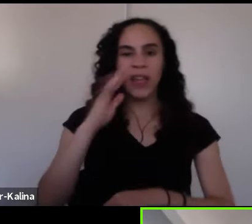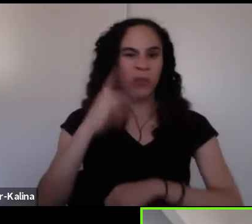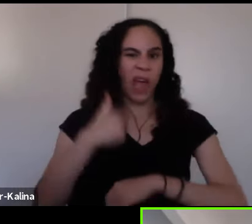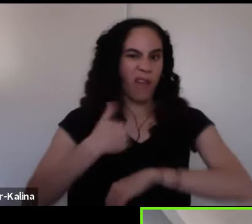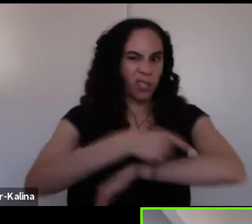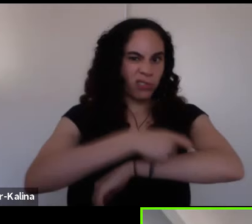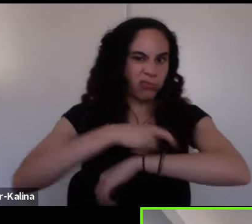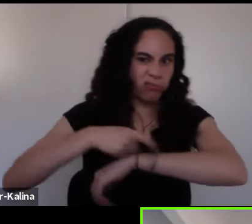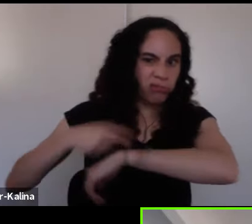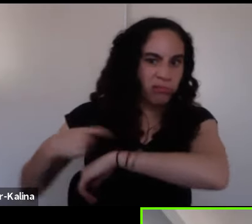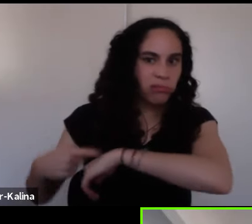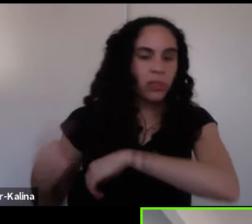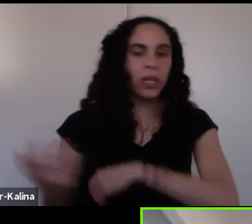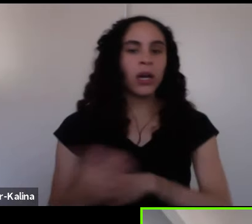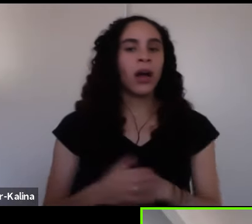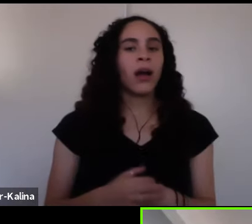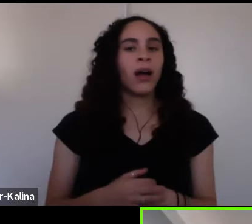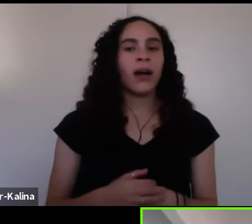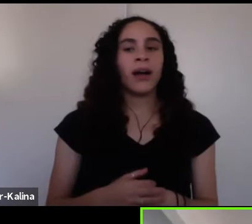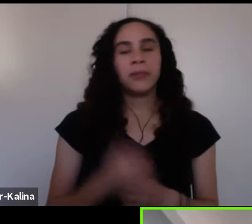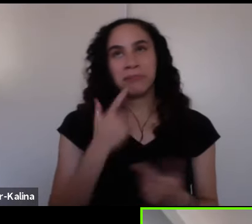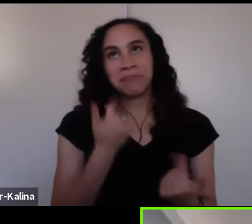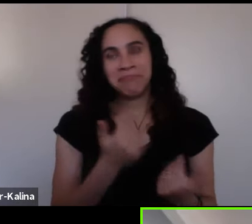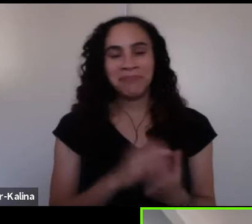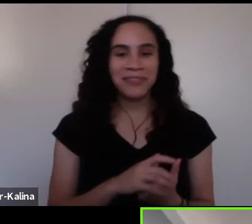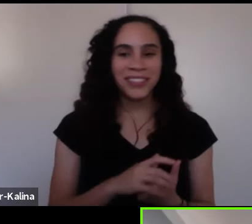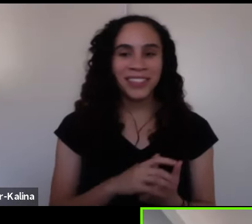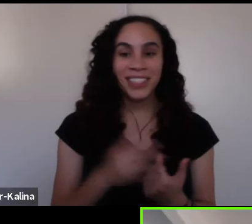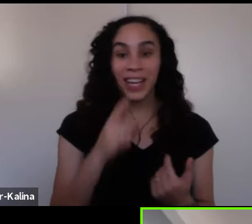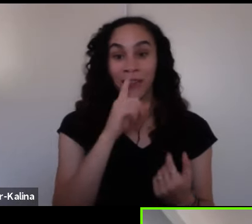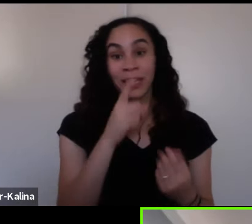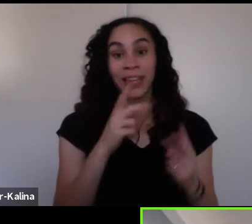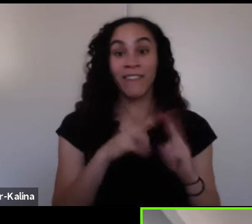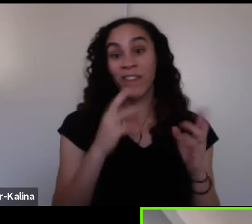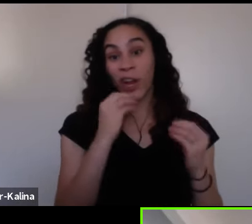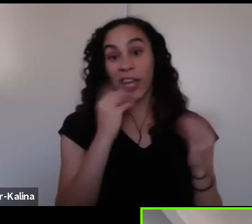me. I'm very careless, obviously.